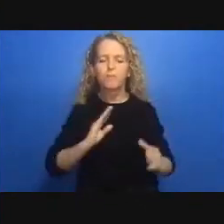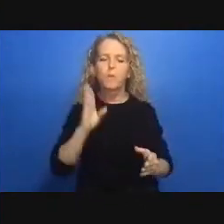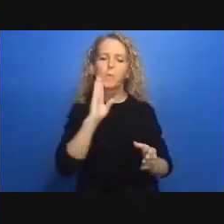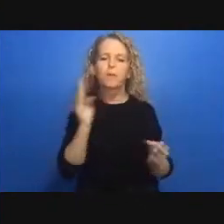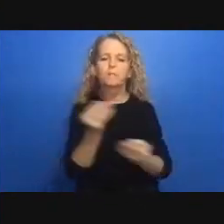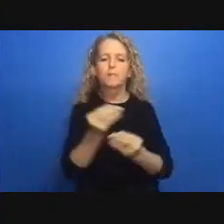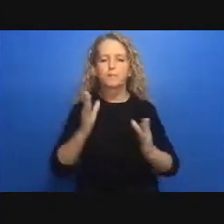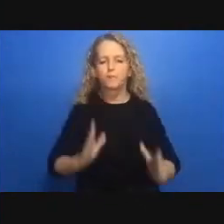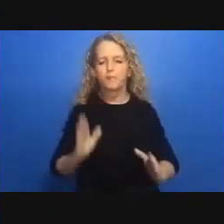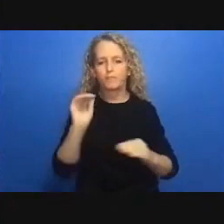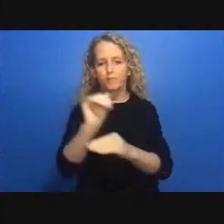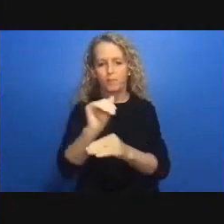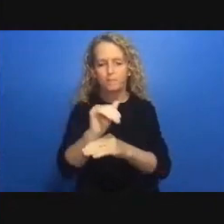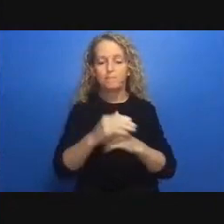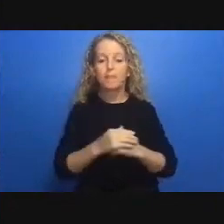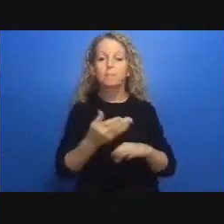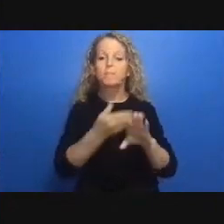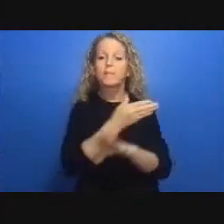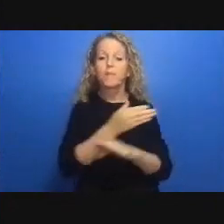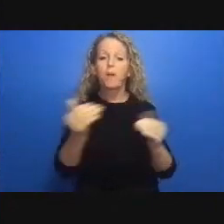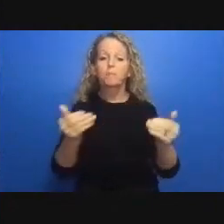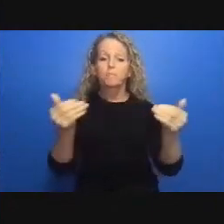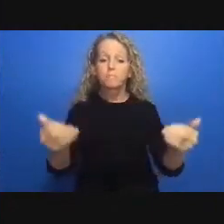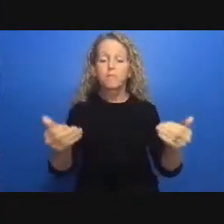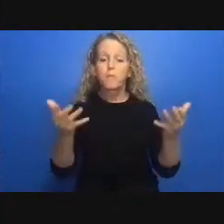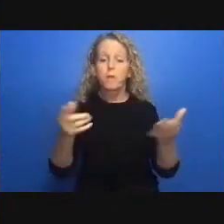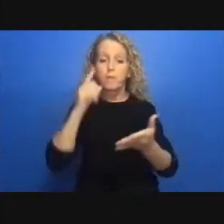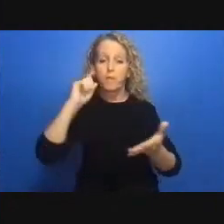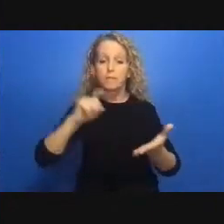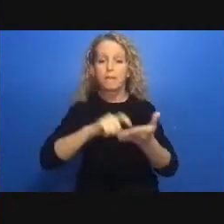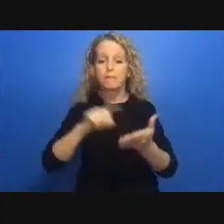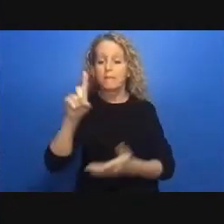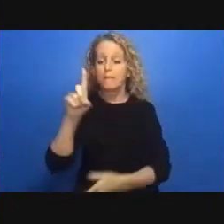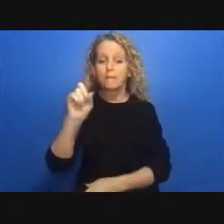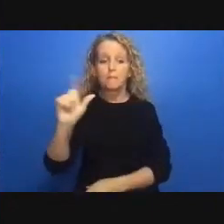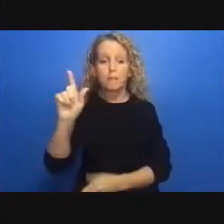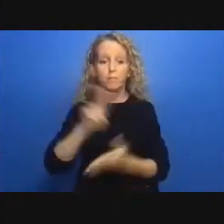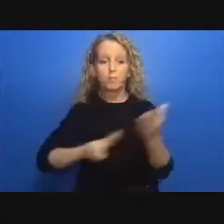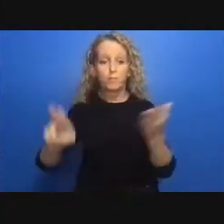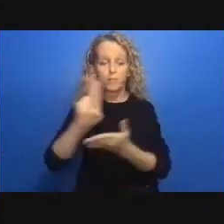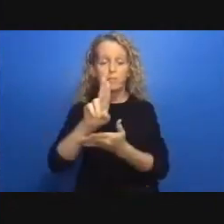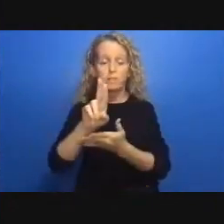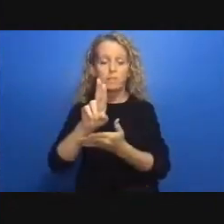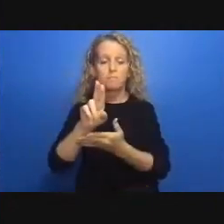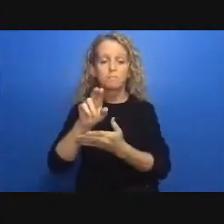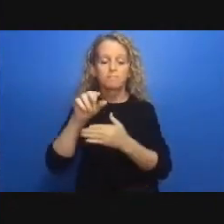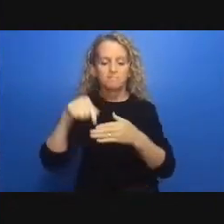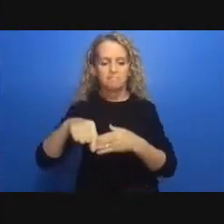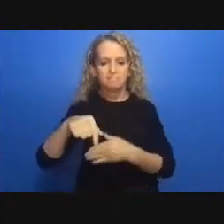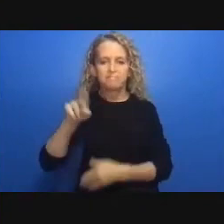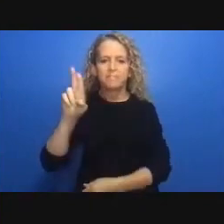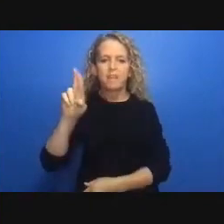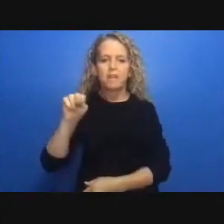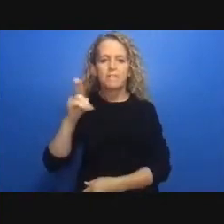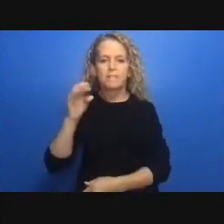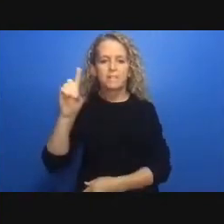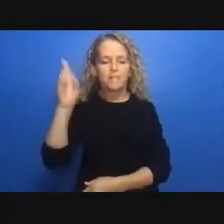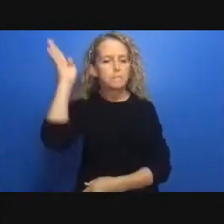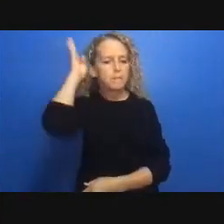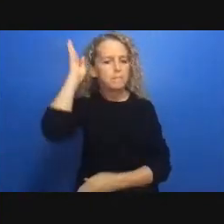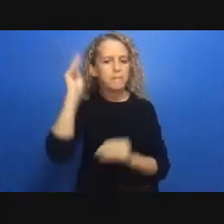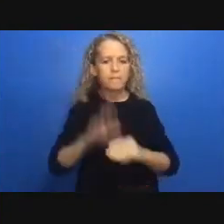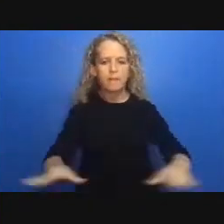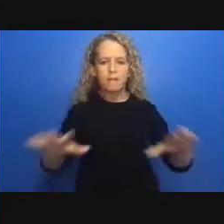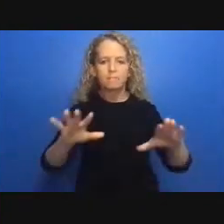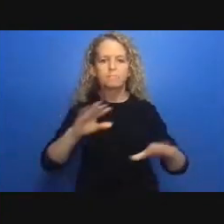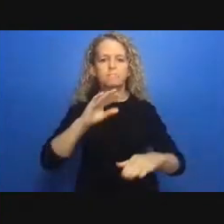before we get started, we first wish to recognize that Dalhousie University sits on the ancestral and unceded territory of the Mi'kmaq. We are all treaty